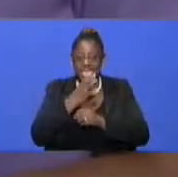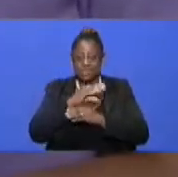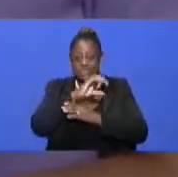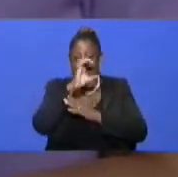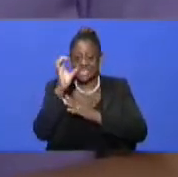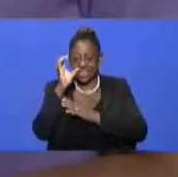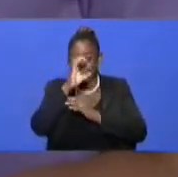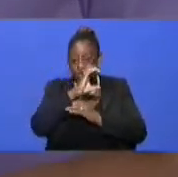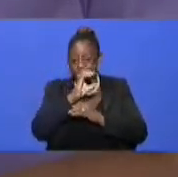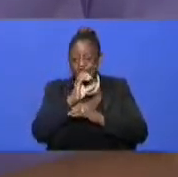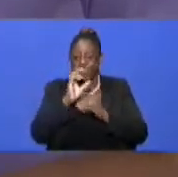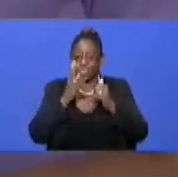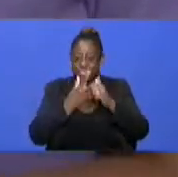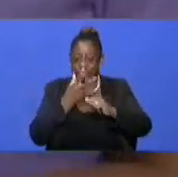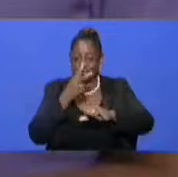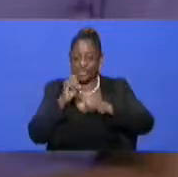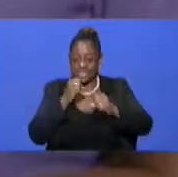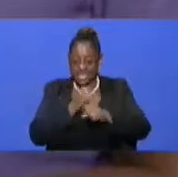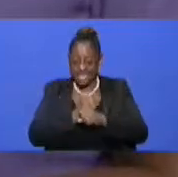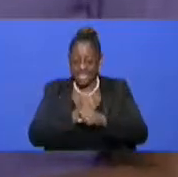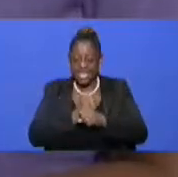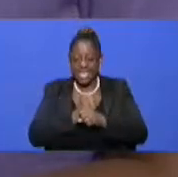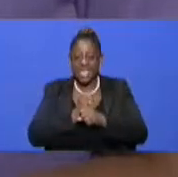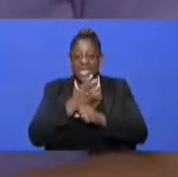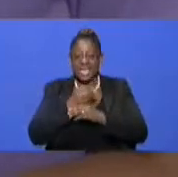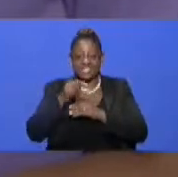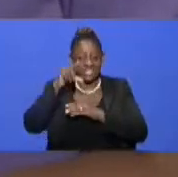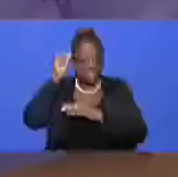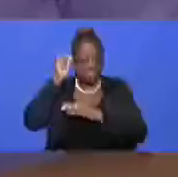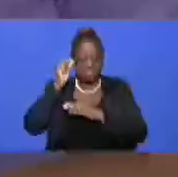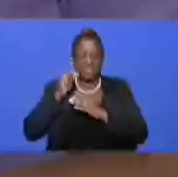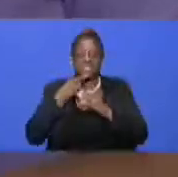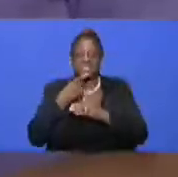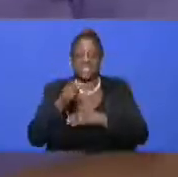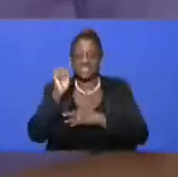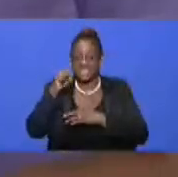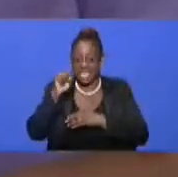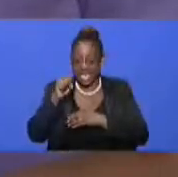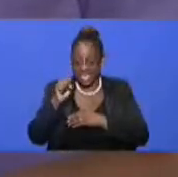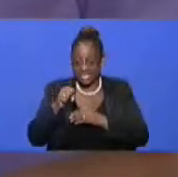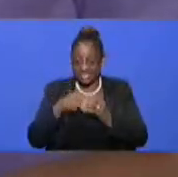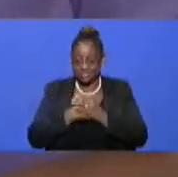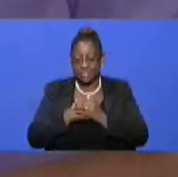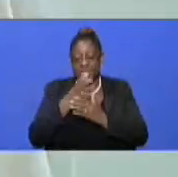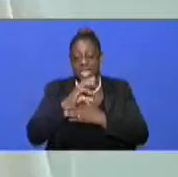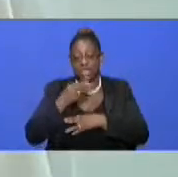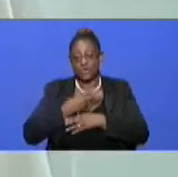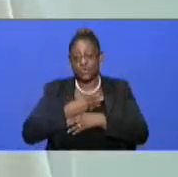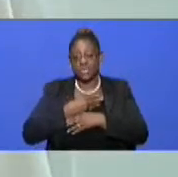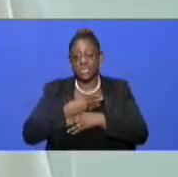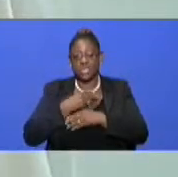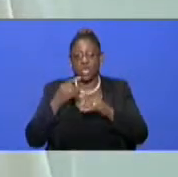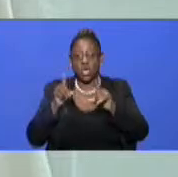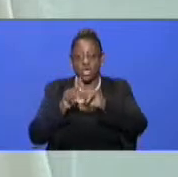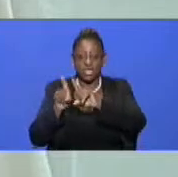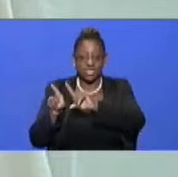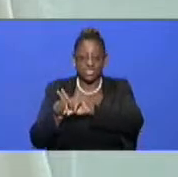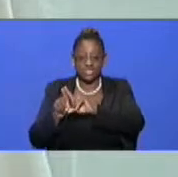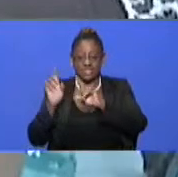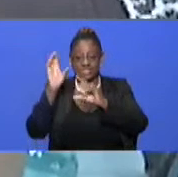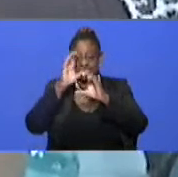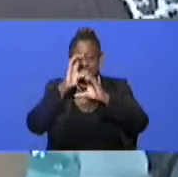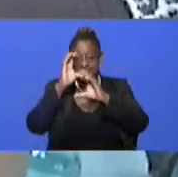celebrating our 3rd anniversary as a government-recognized association. And we are also